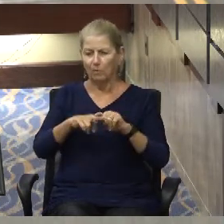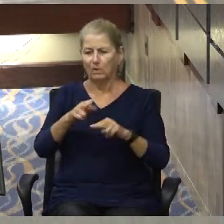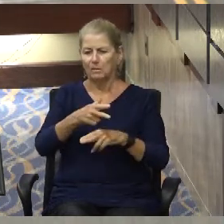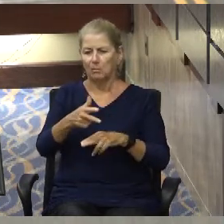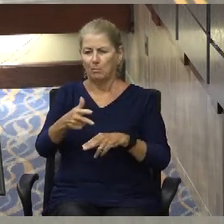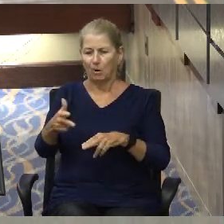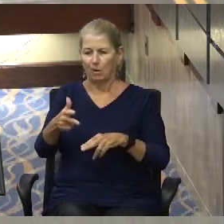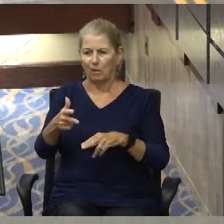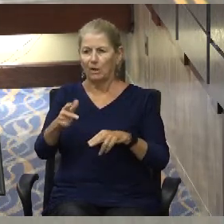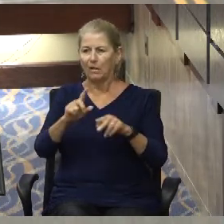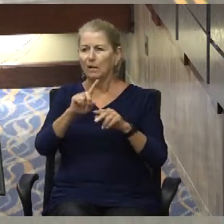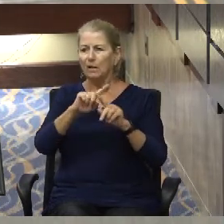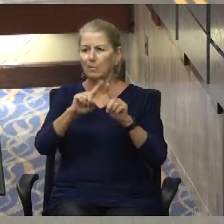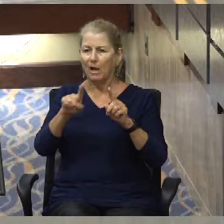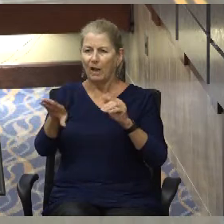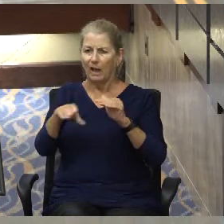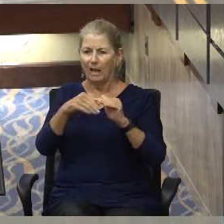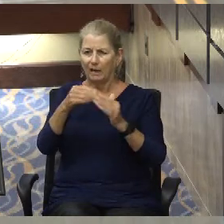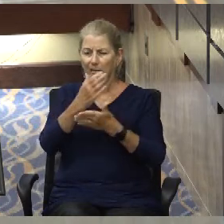putting the angled parking in,